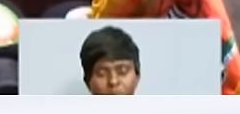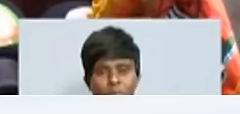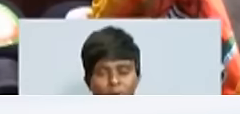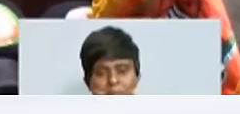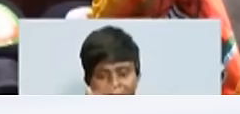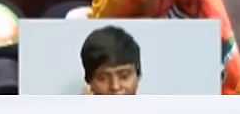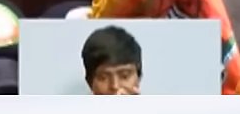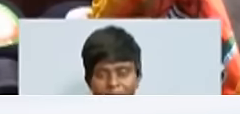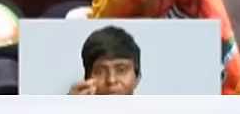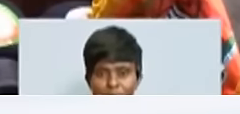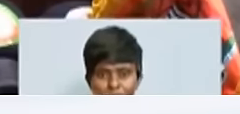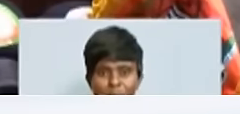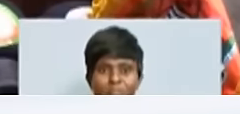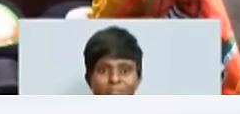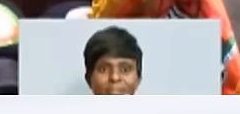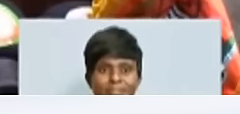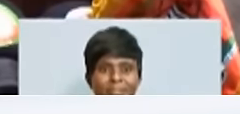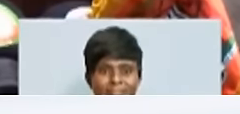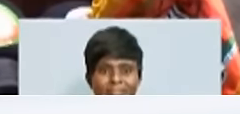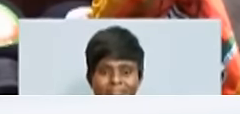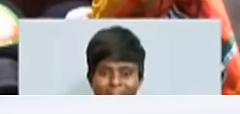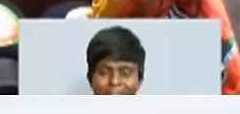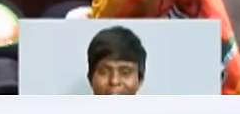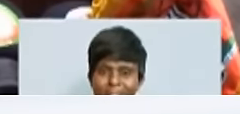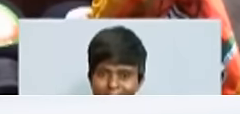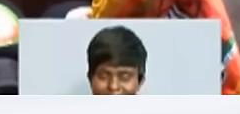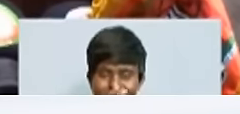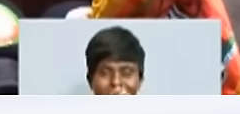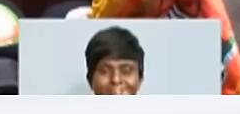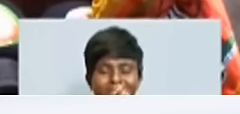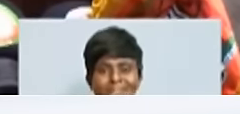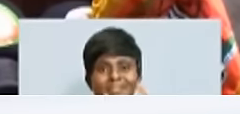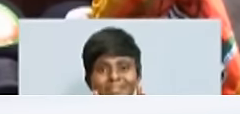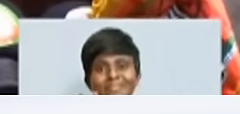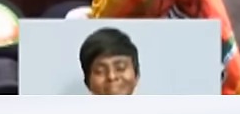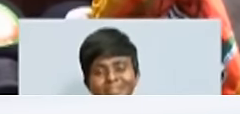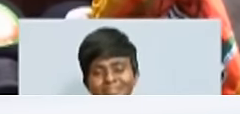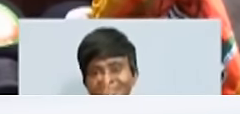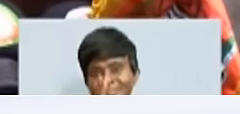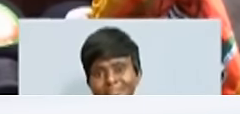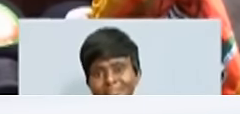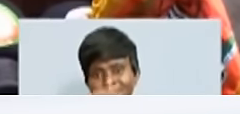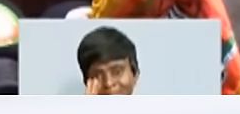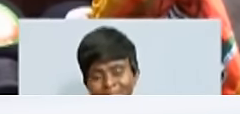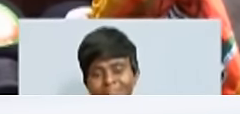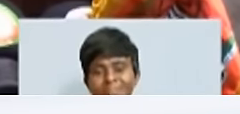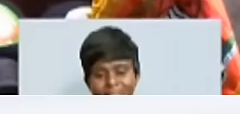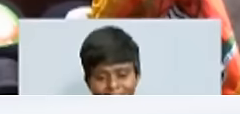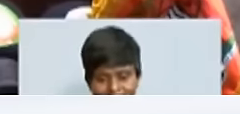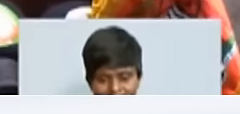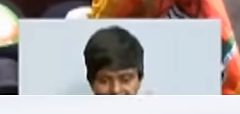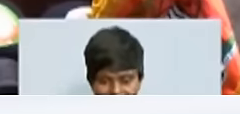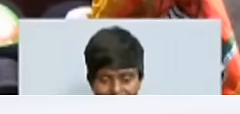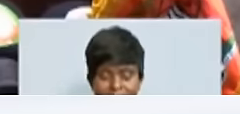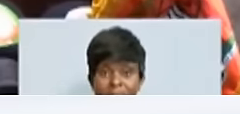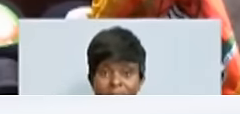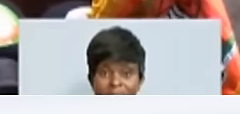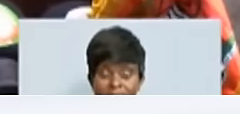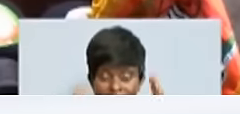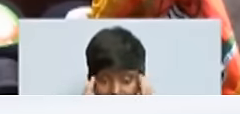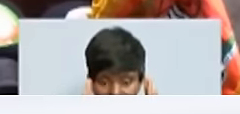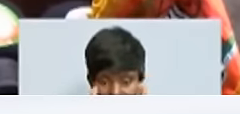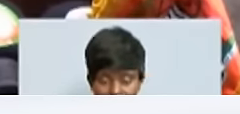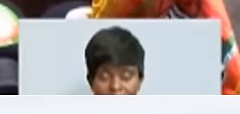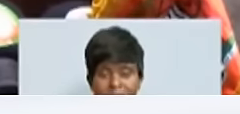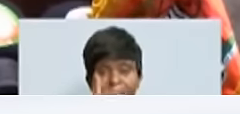we should do more together in this direction. It's the correct direction. Madam Speaker, we remain firmly committed